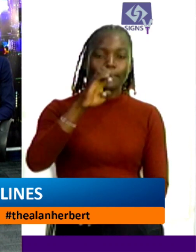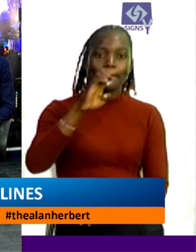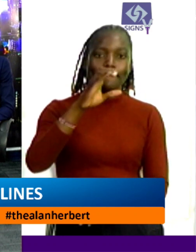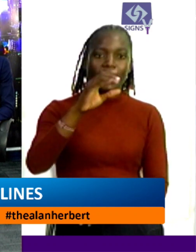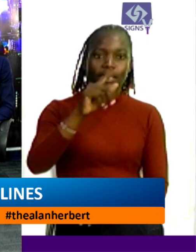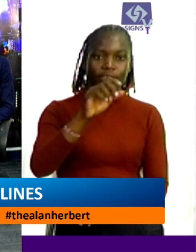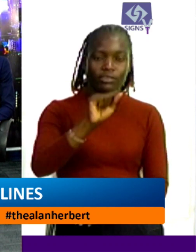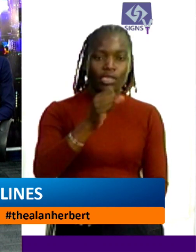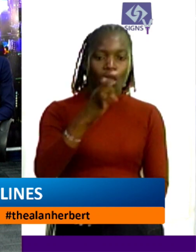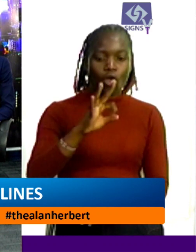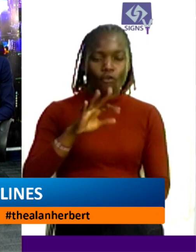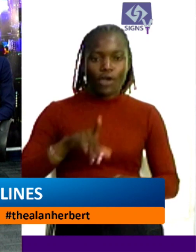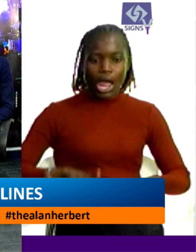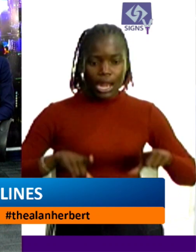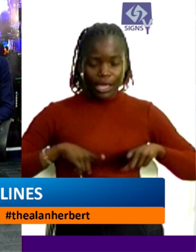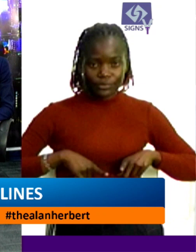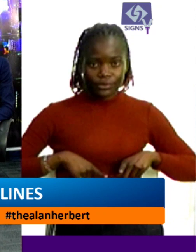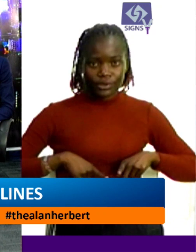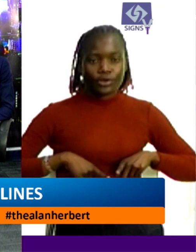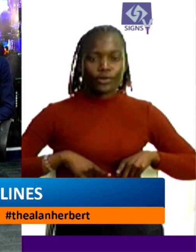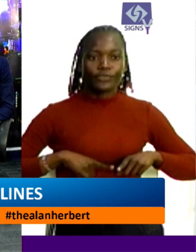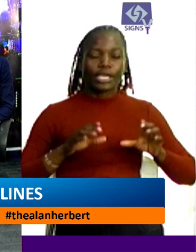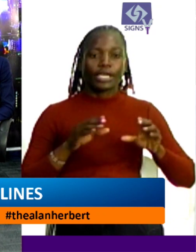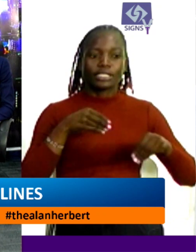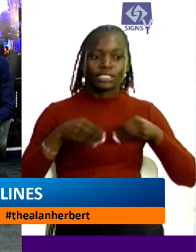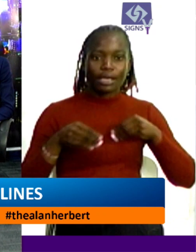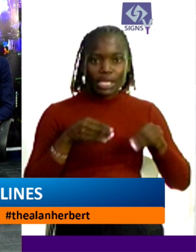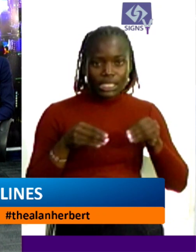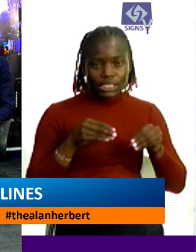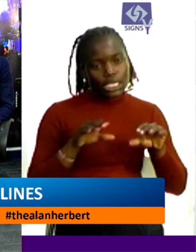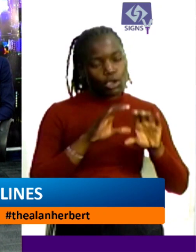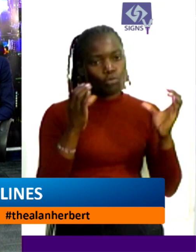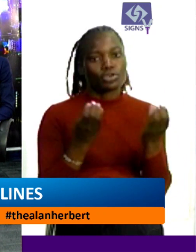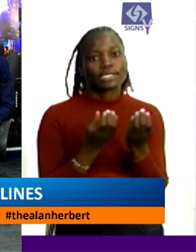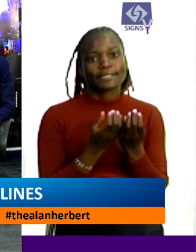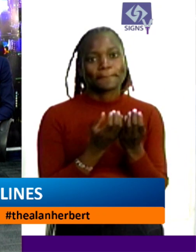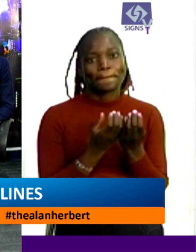for the disability community is very